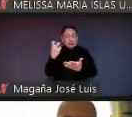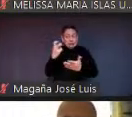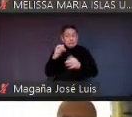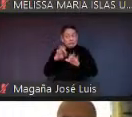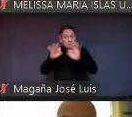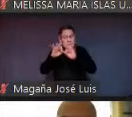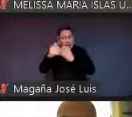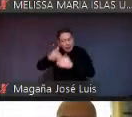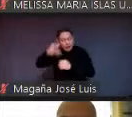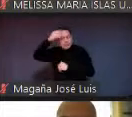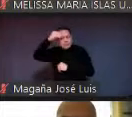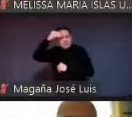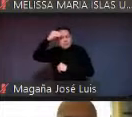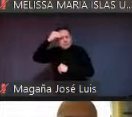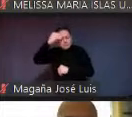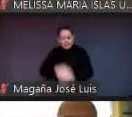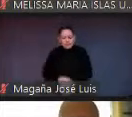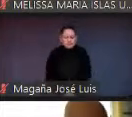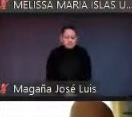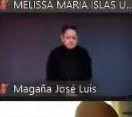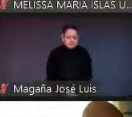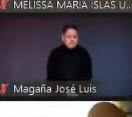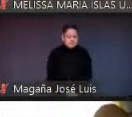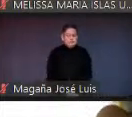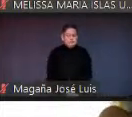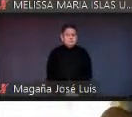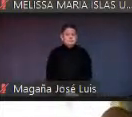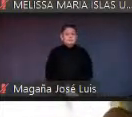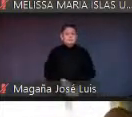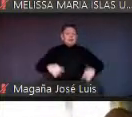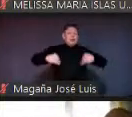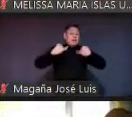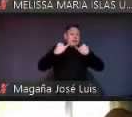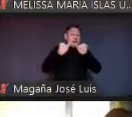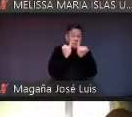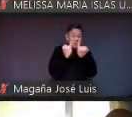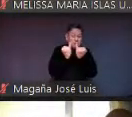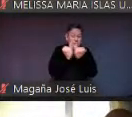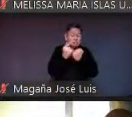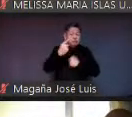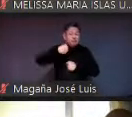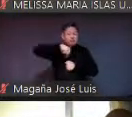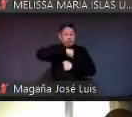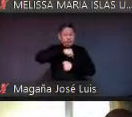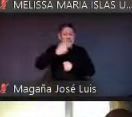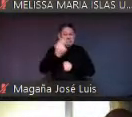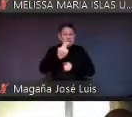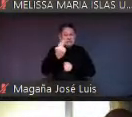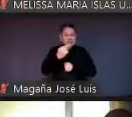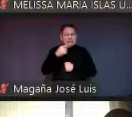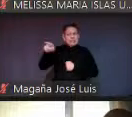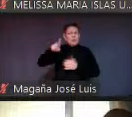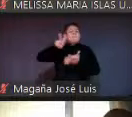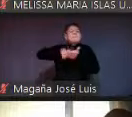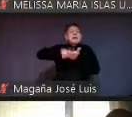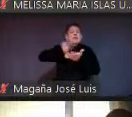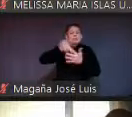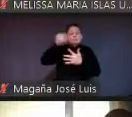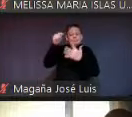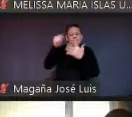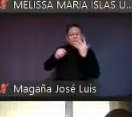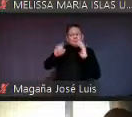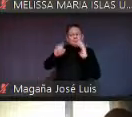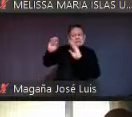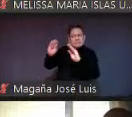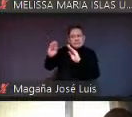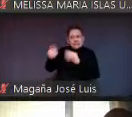probably most importantly, I think, are our professional values. We need doctors who are compassionate, who are ethical, who